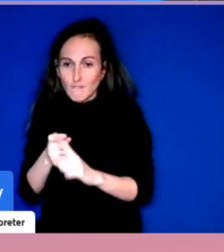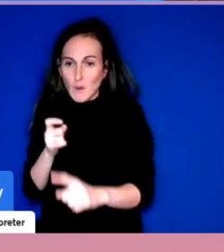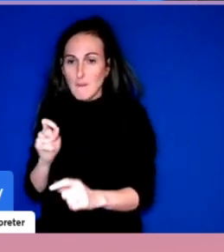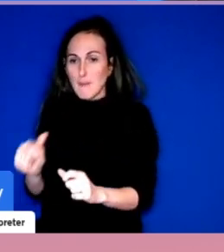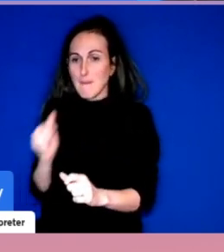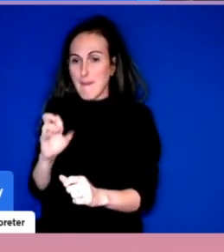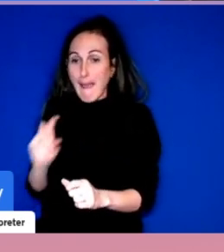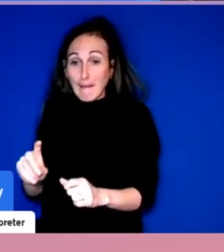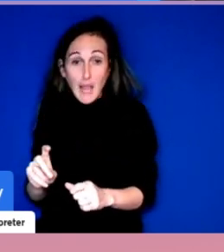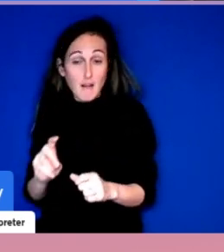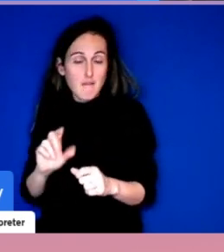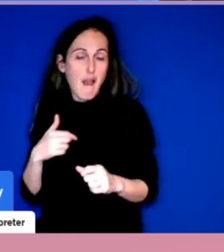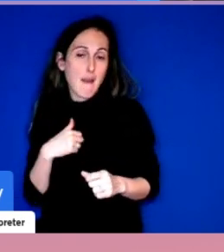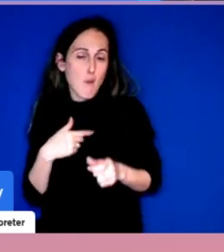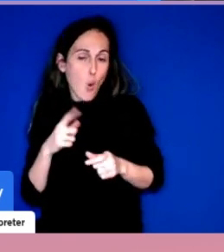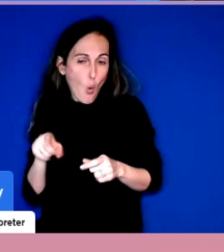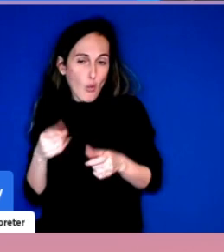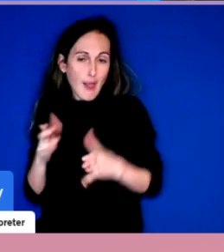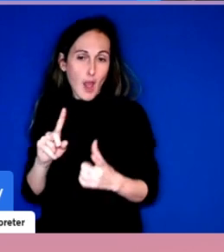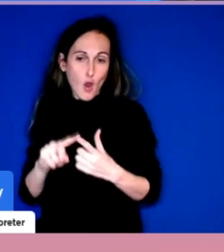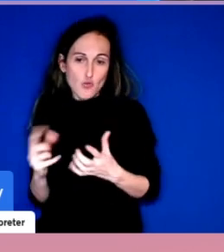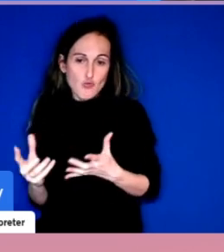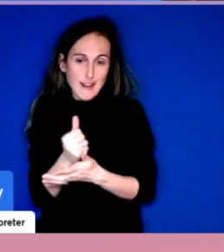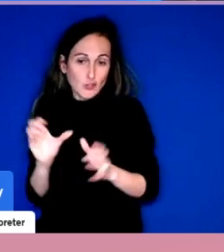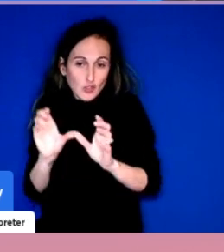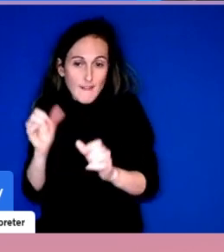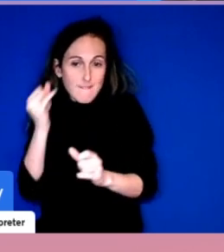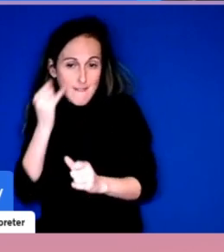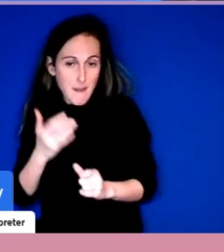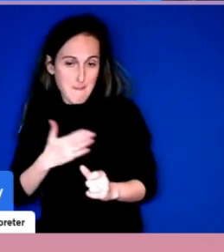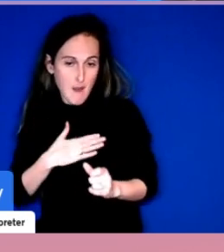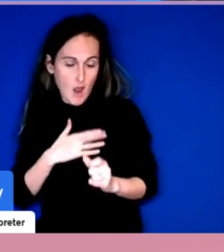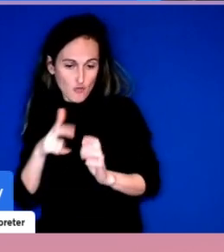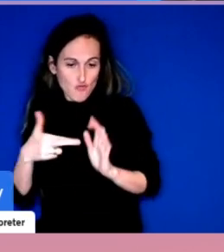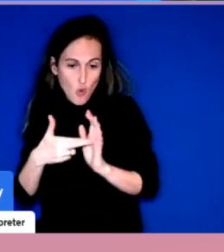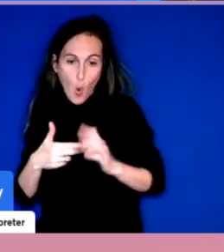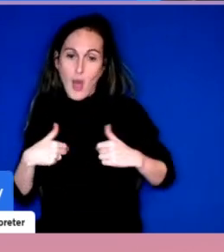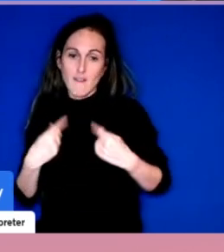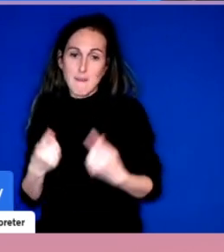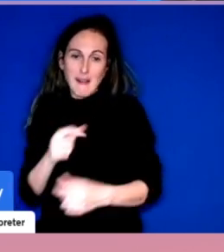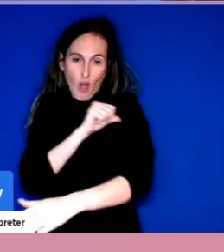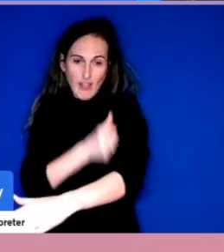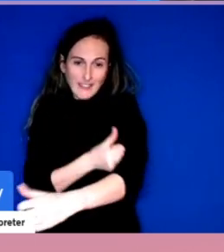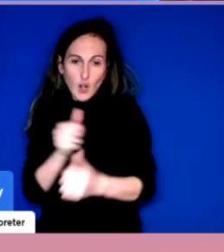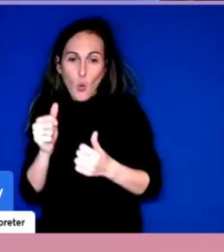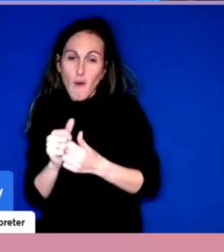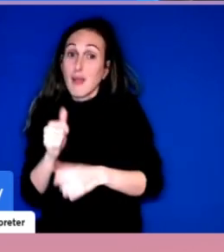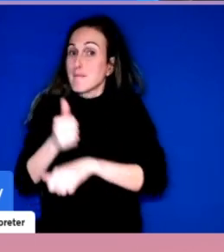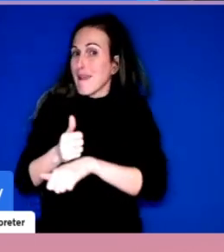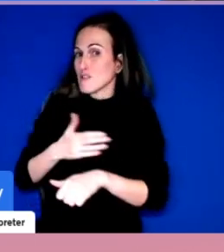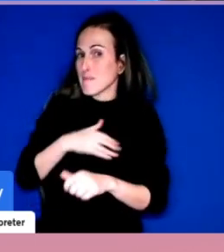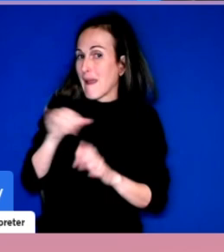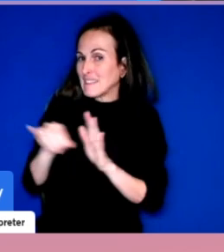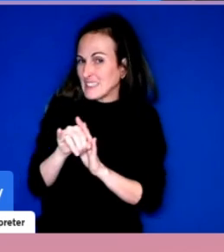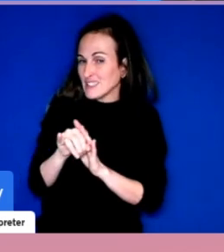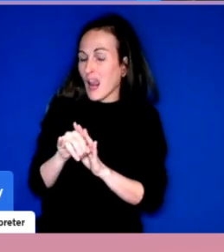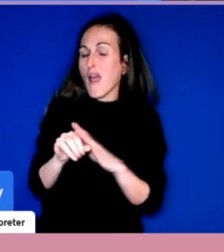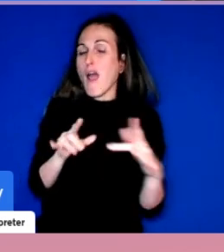get a certificate if my role that I've identified authenticated with based on my identity says I can do so.